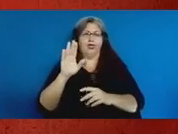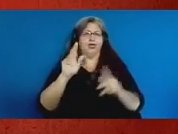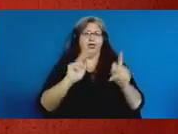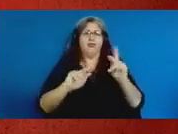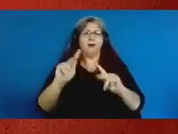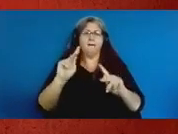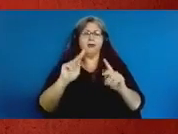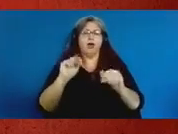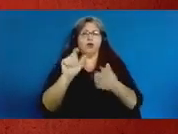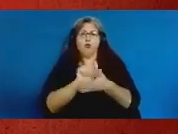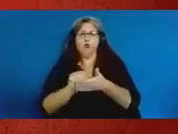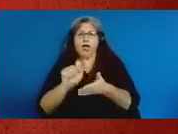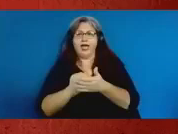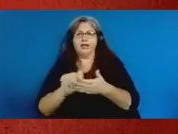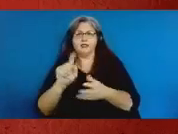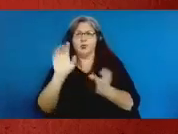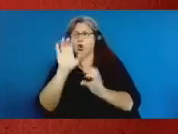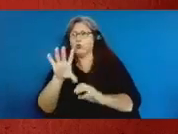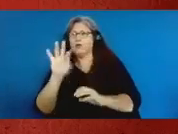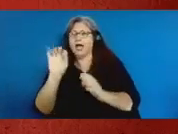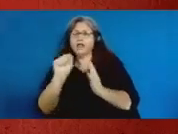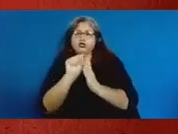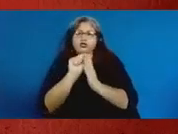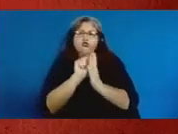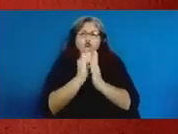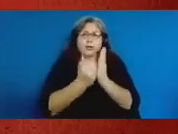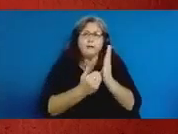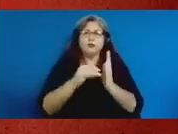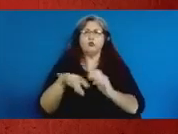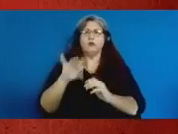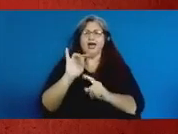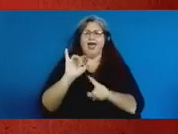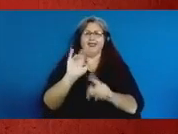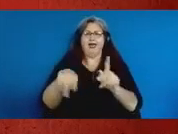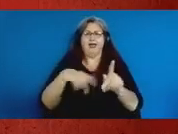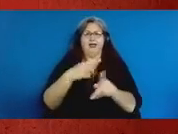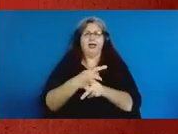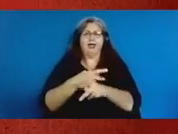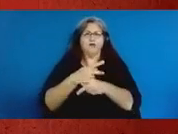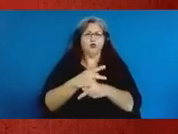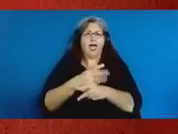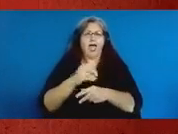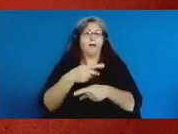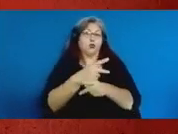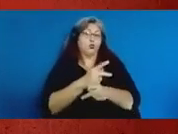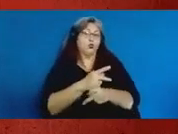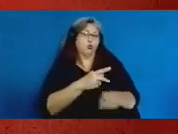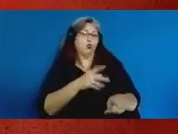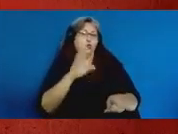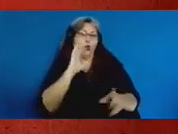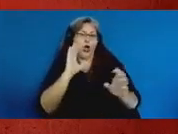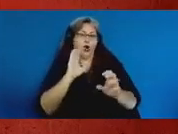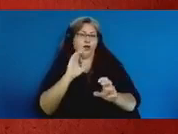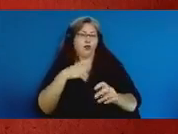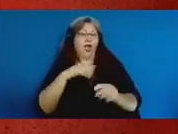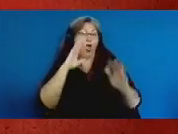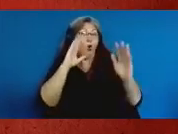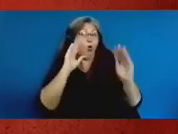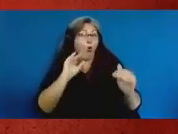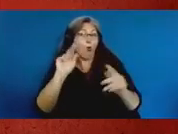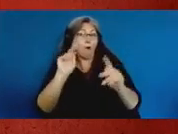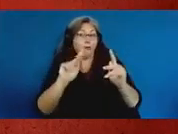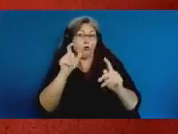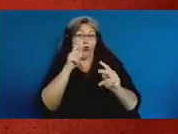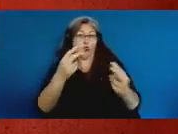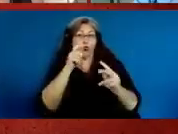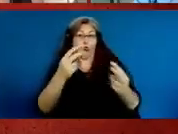the writers will look for scripts to do this kind of production, and producers will too. I hope everybody looking at